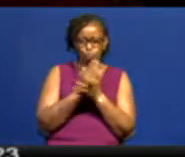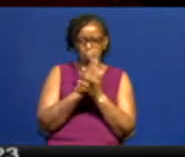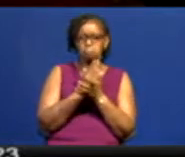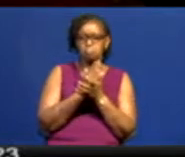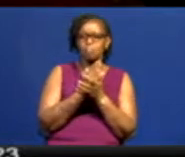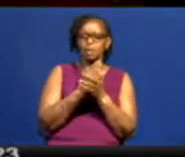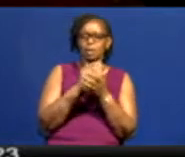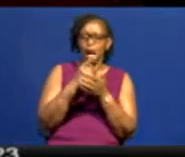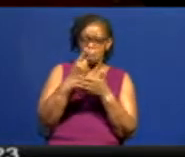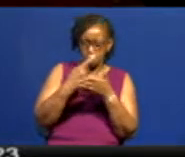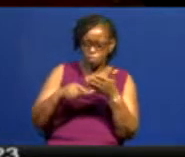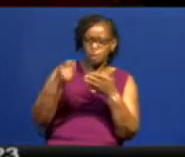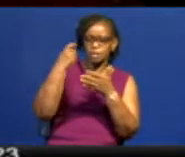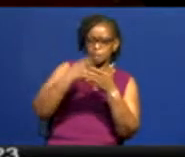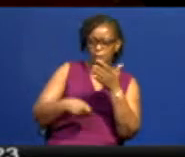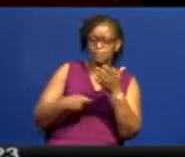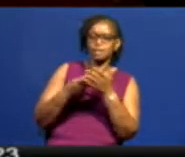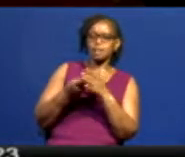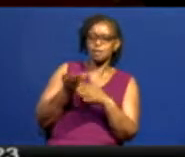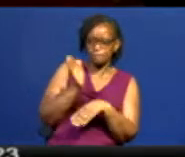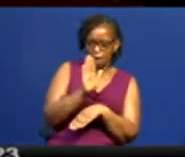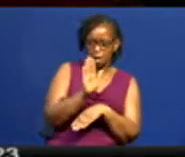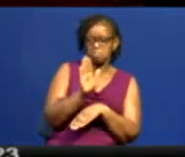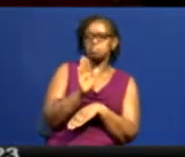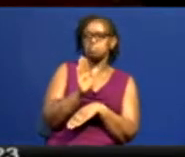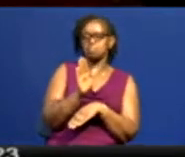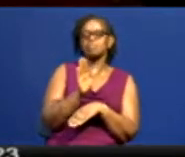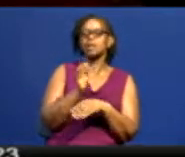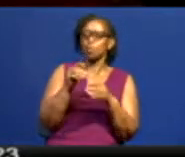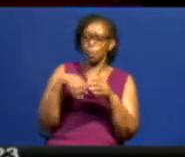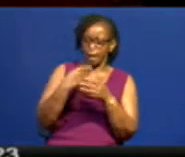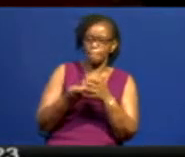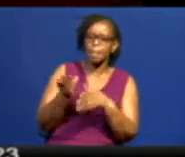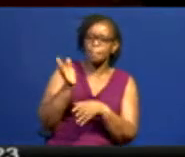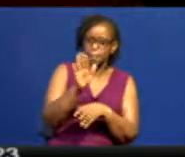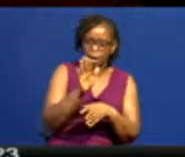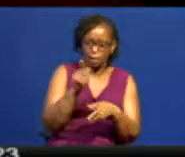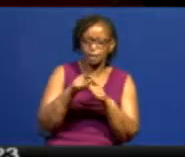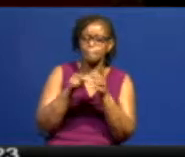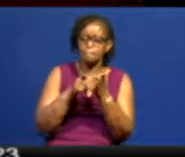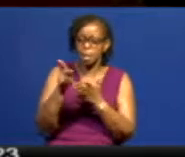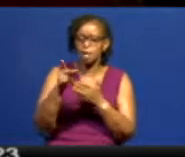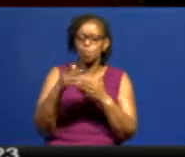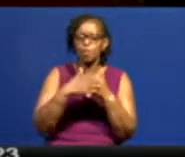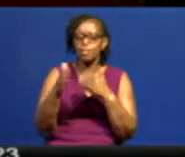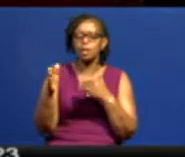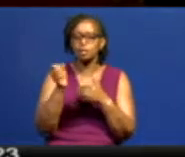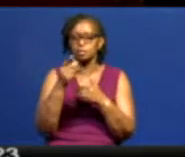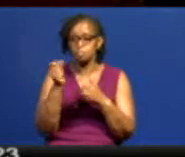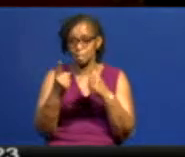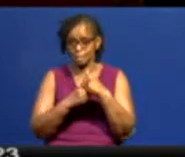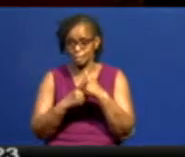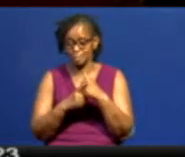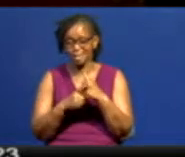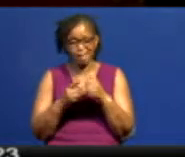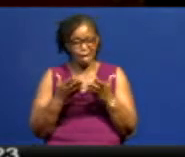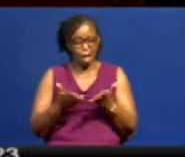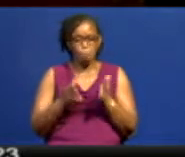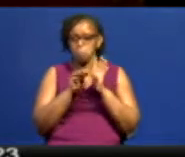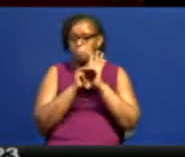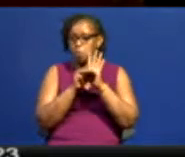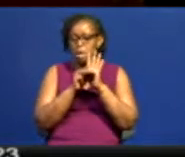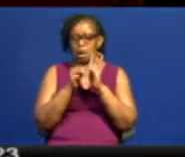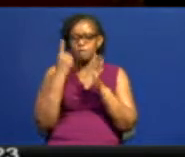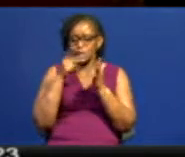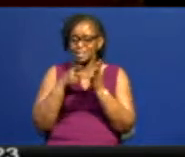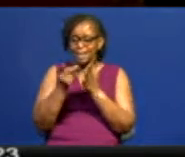refunds tax refunds are actually refunded and actually paid within 6 months. Currently, there is no model for tax refunds,